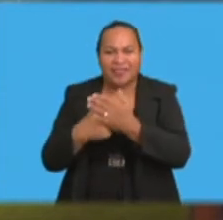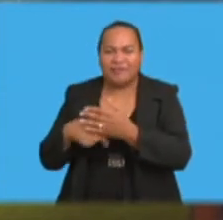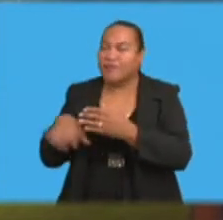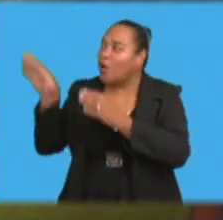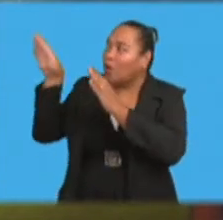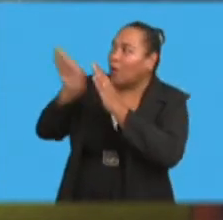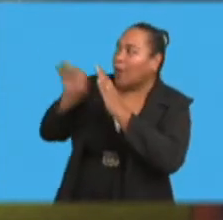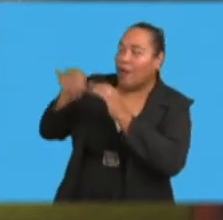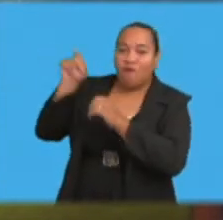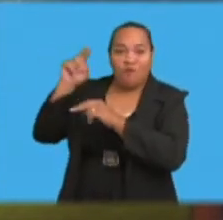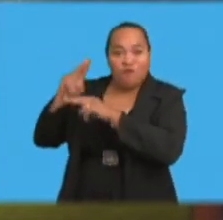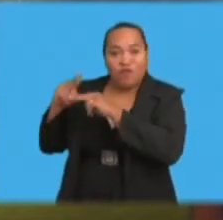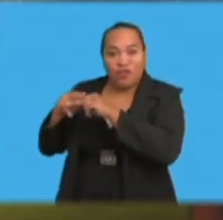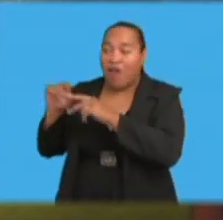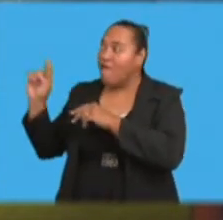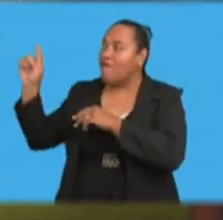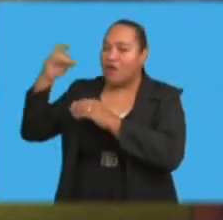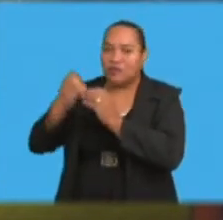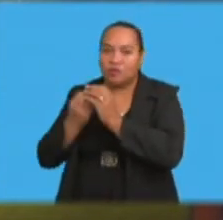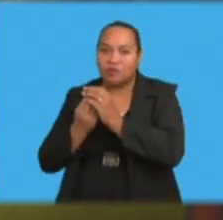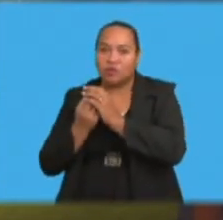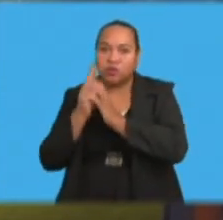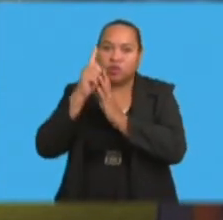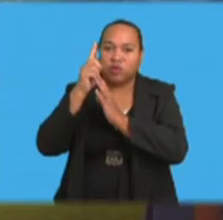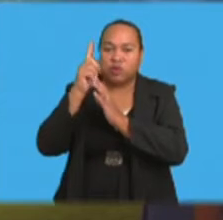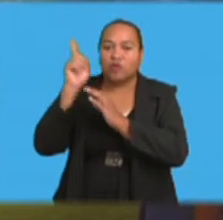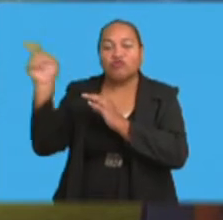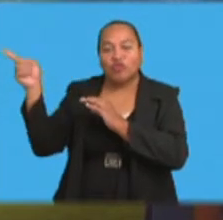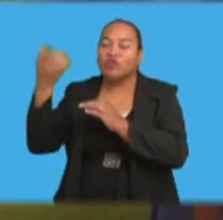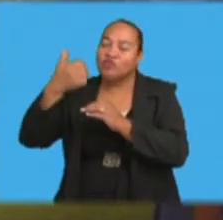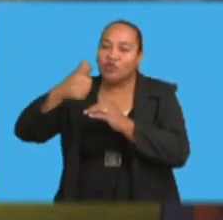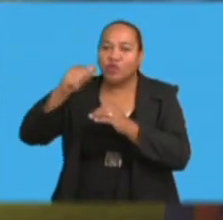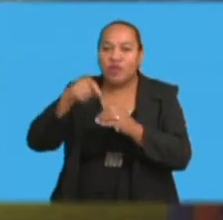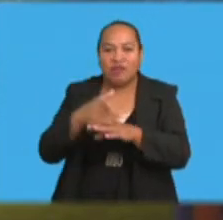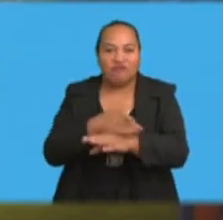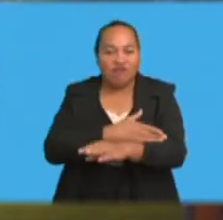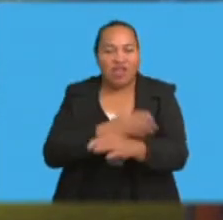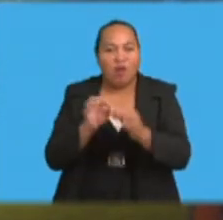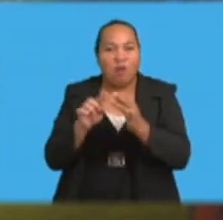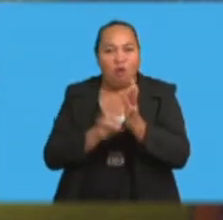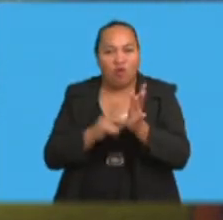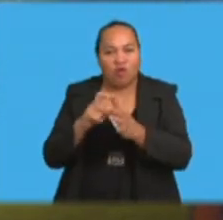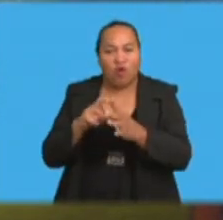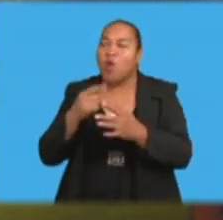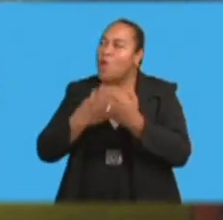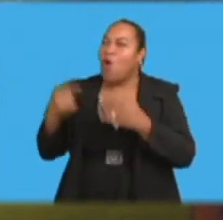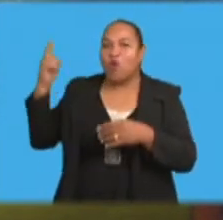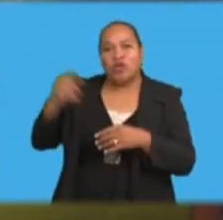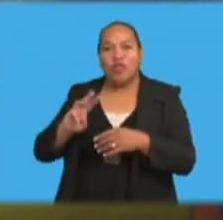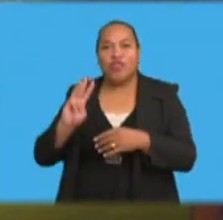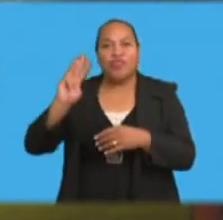Fiji as the first emerging economy to issue a sovereign green bond, and indeed, Madam Speaker, we are the only third sovereign to do